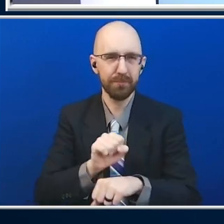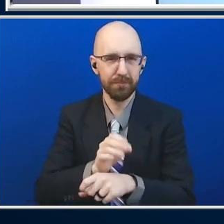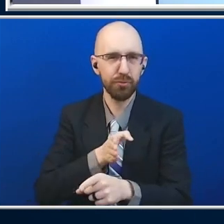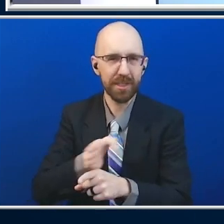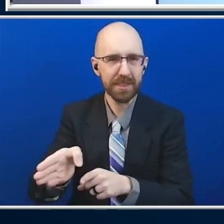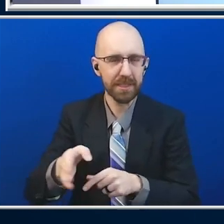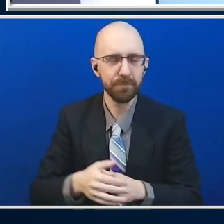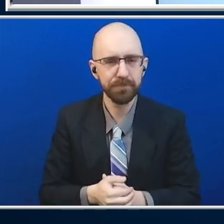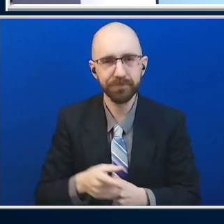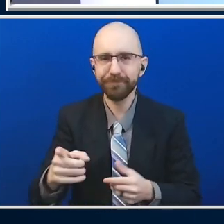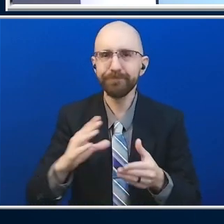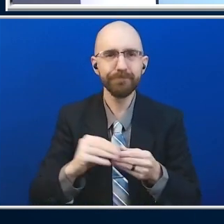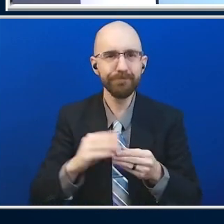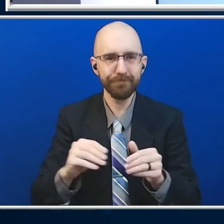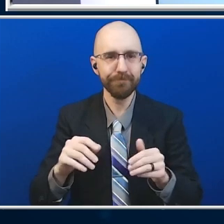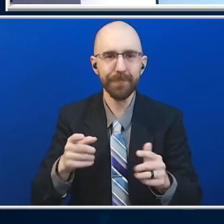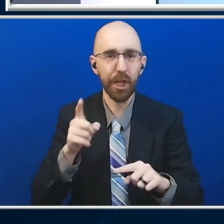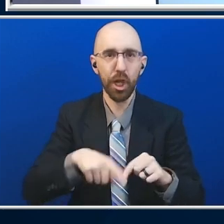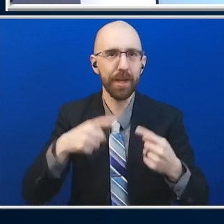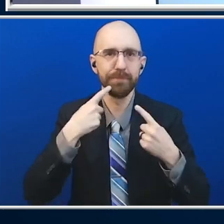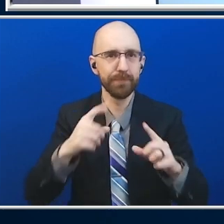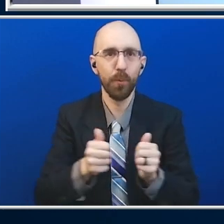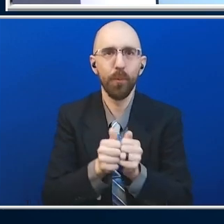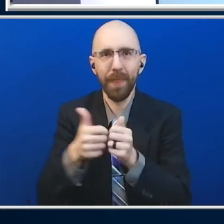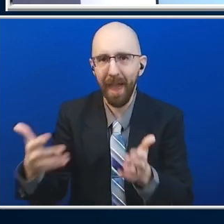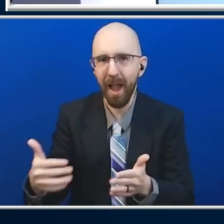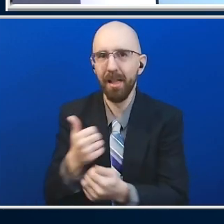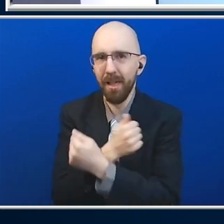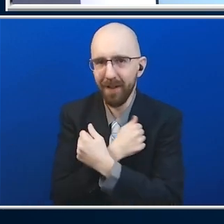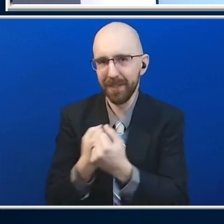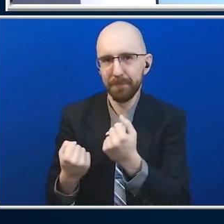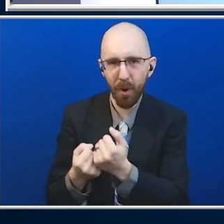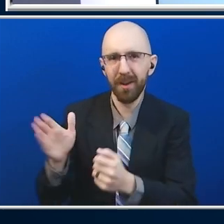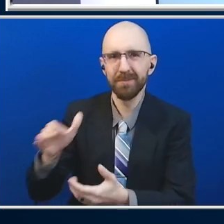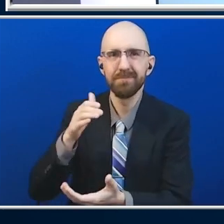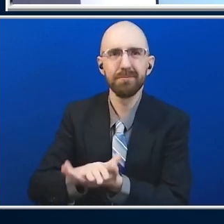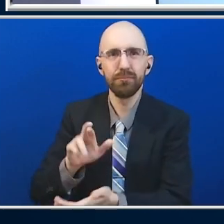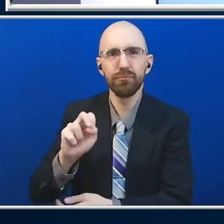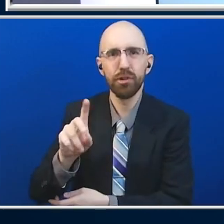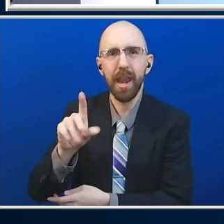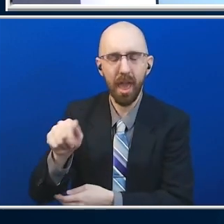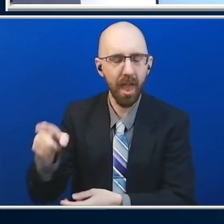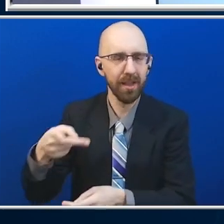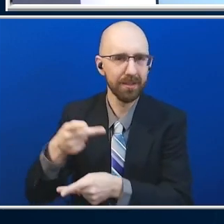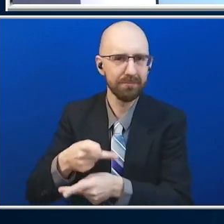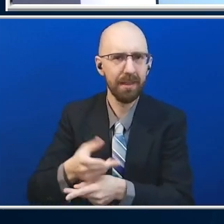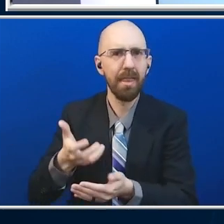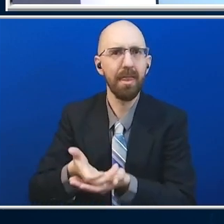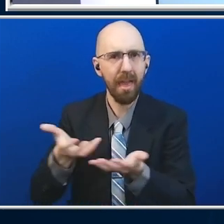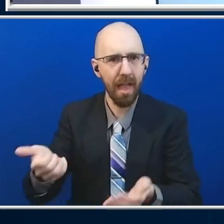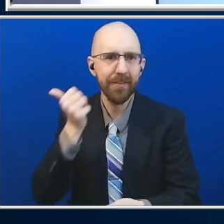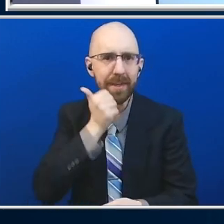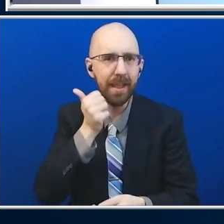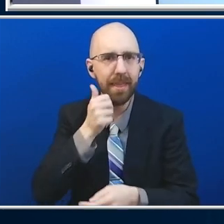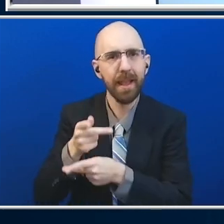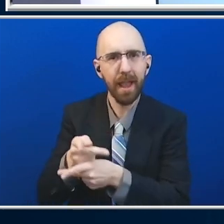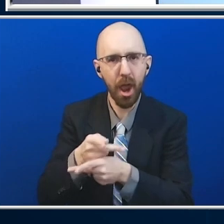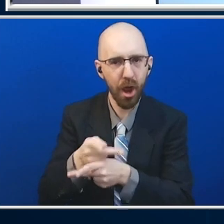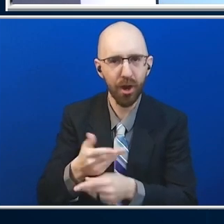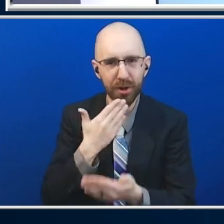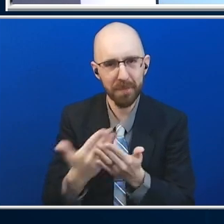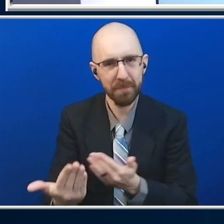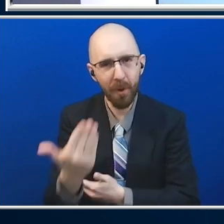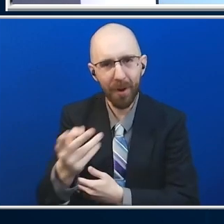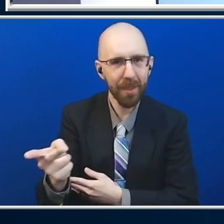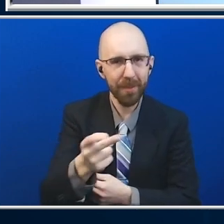this far without the love and support of Brenda, who is handling a lot of daily caregiving. Good morning to you both, Dr.